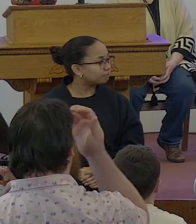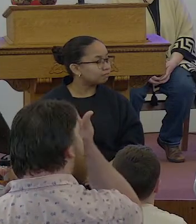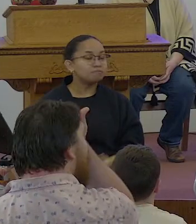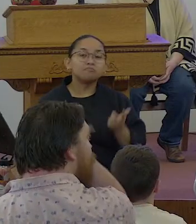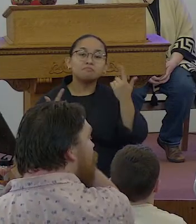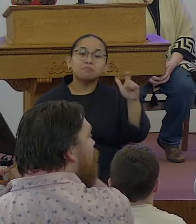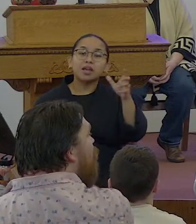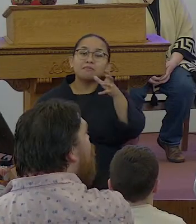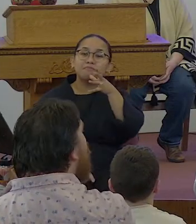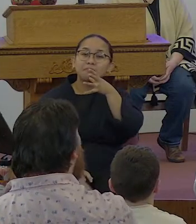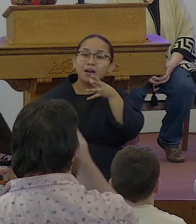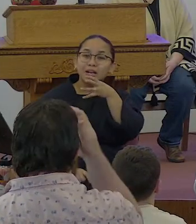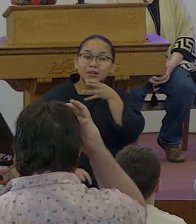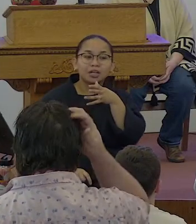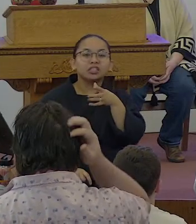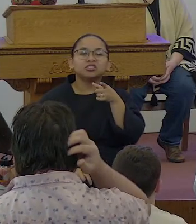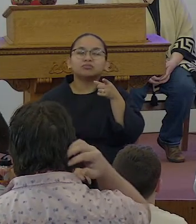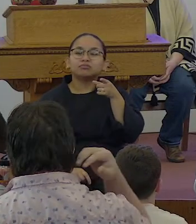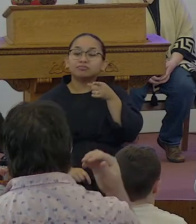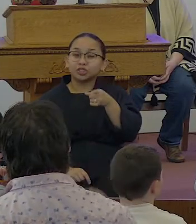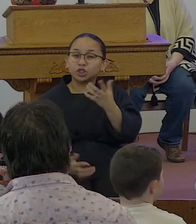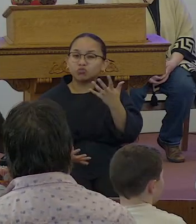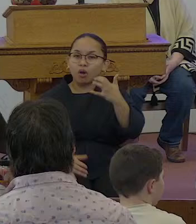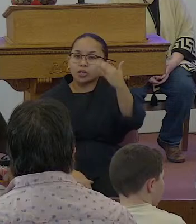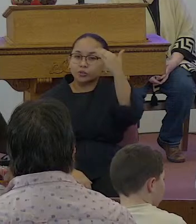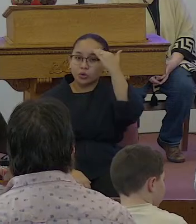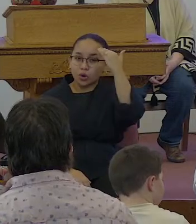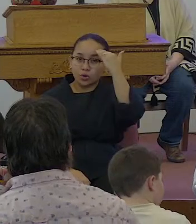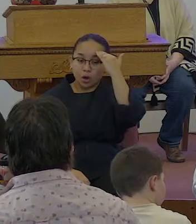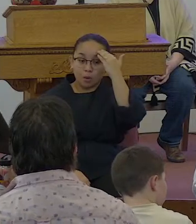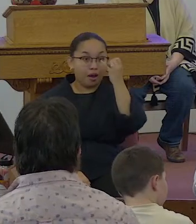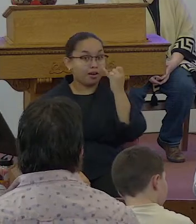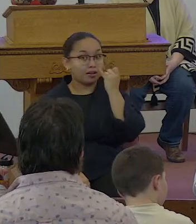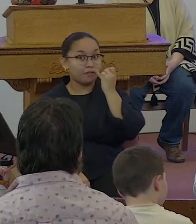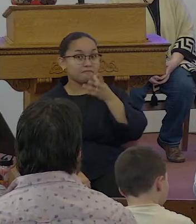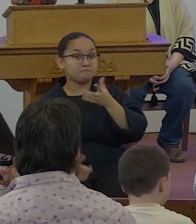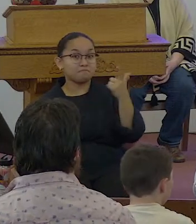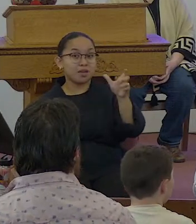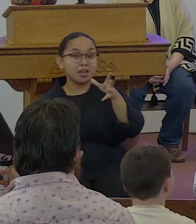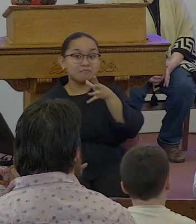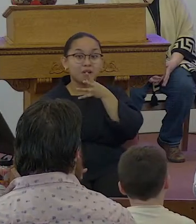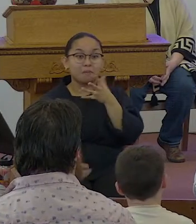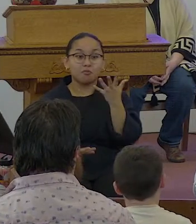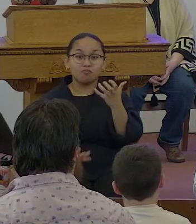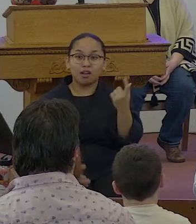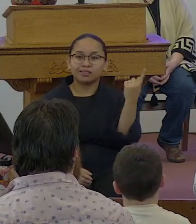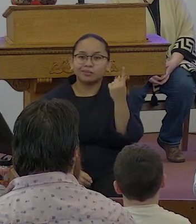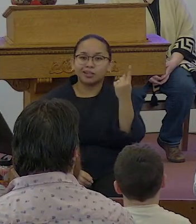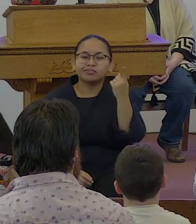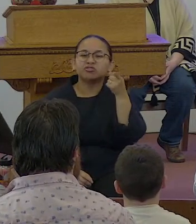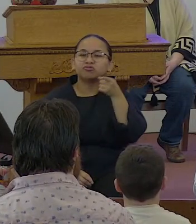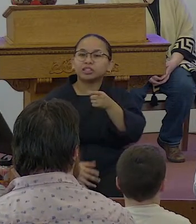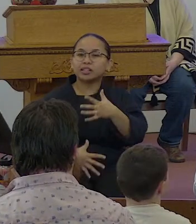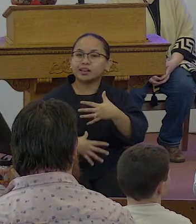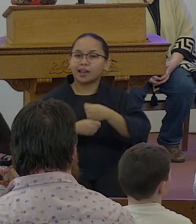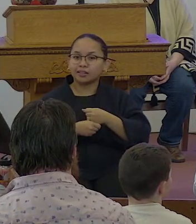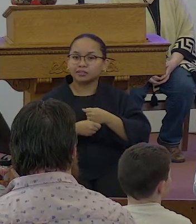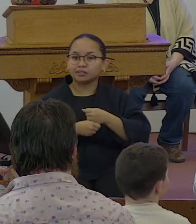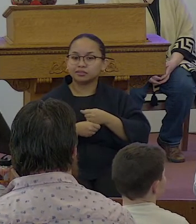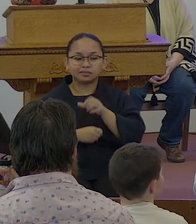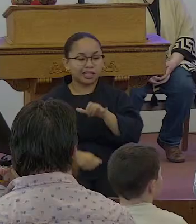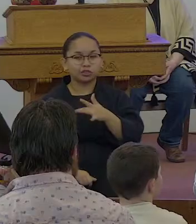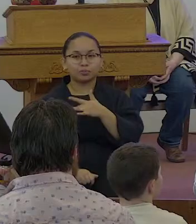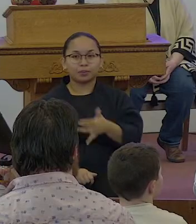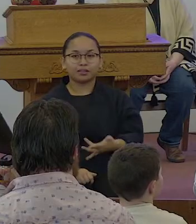Big Mama, she wanted to know all right, and anything Big Mama wants, Big Mama gets. That's just how